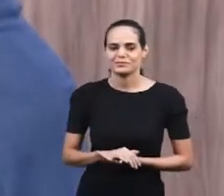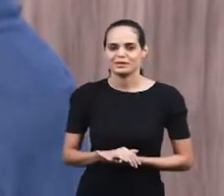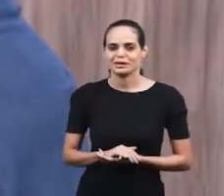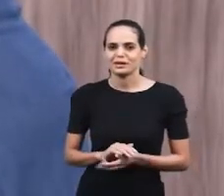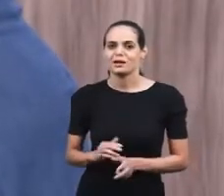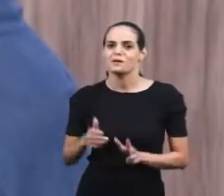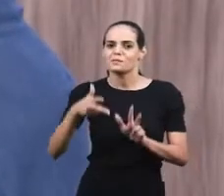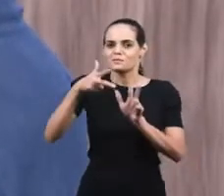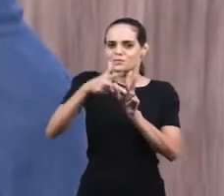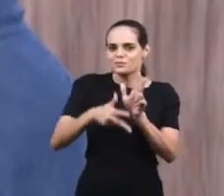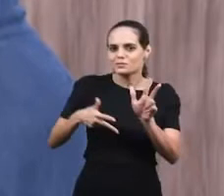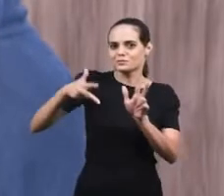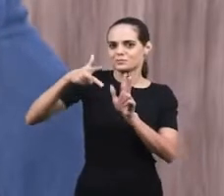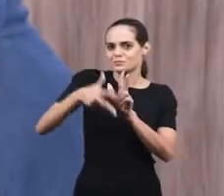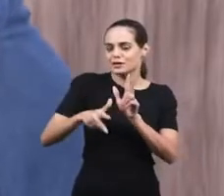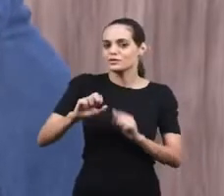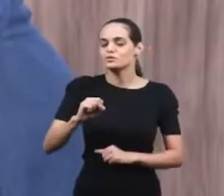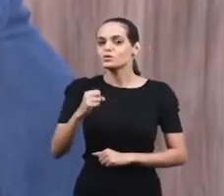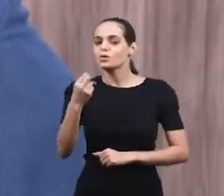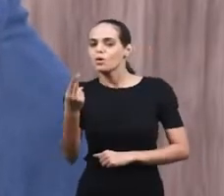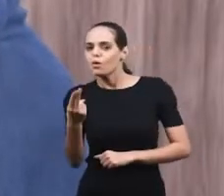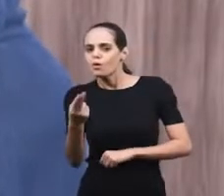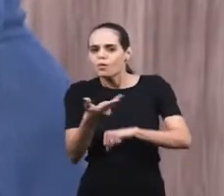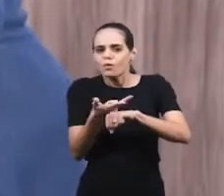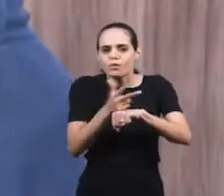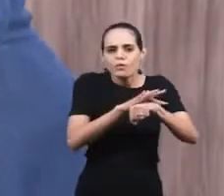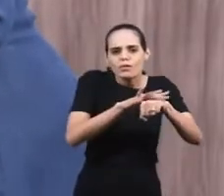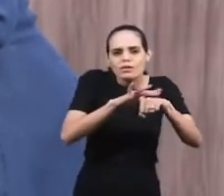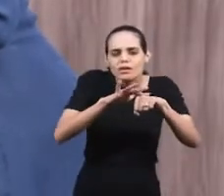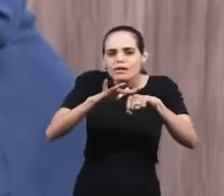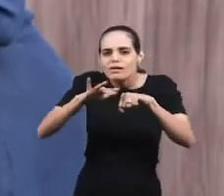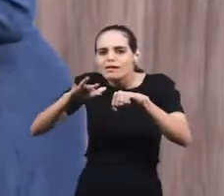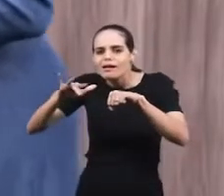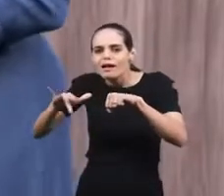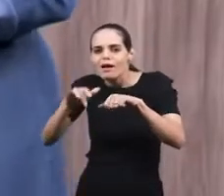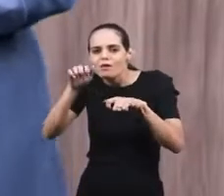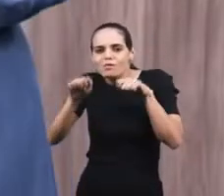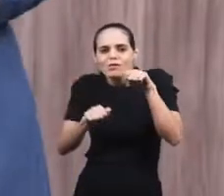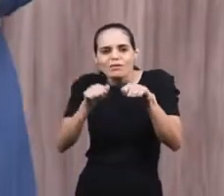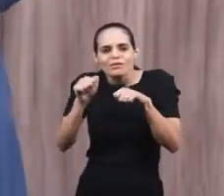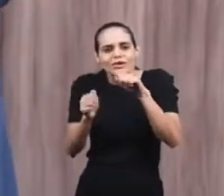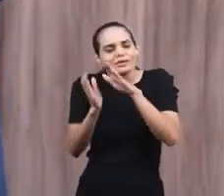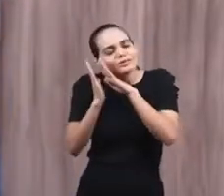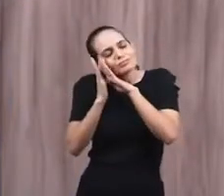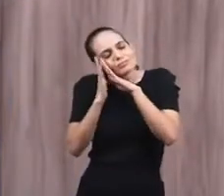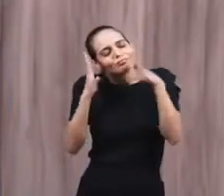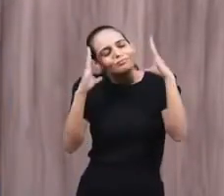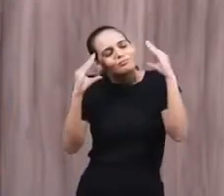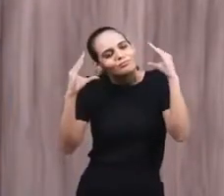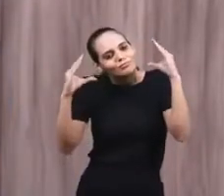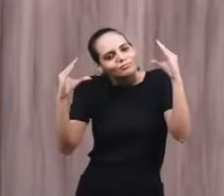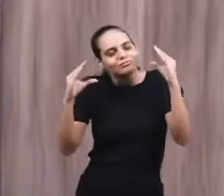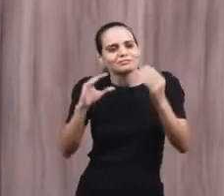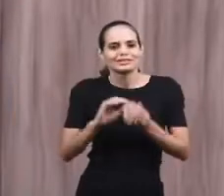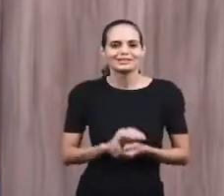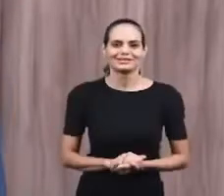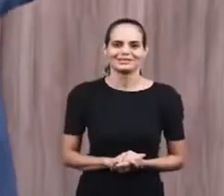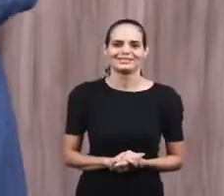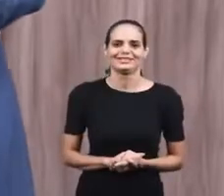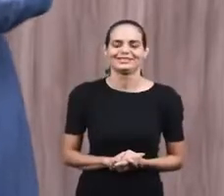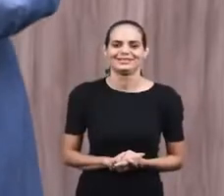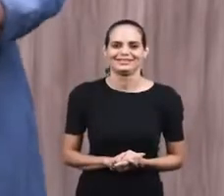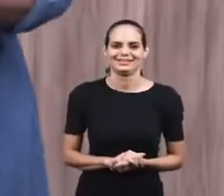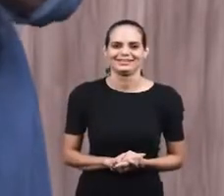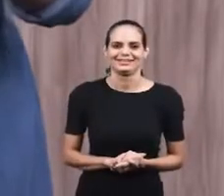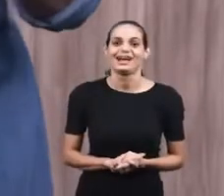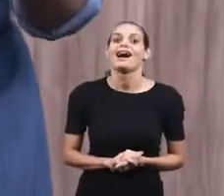On a Happy Day Express, on Laying on the Grass, a Happy Sheep. There's still